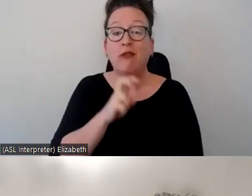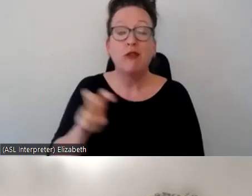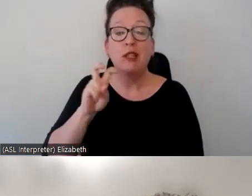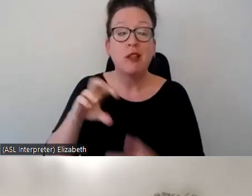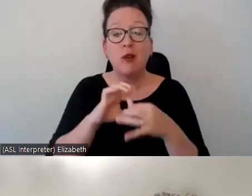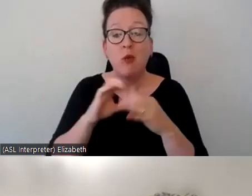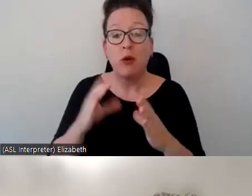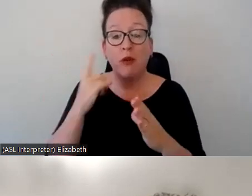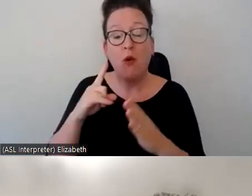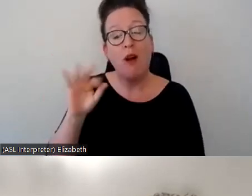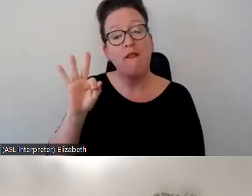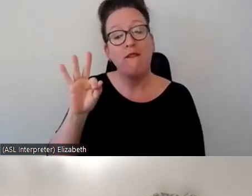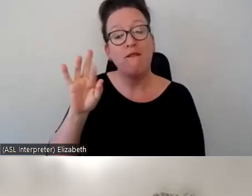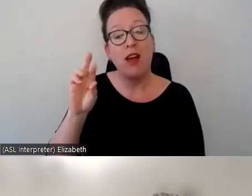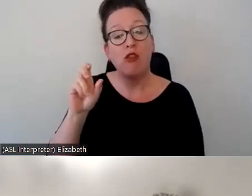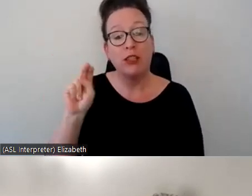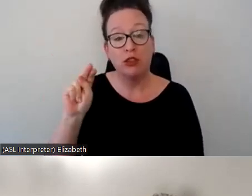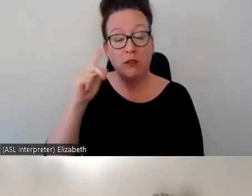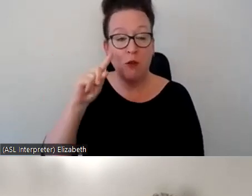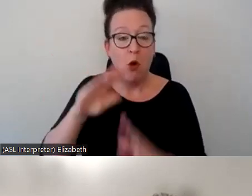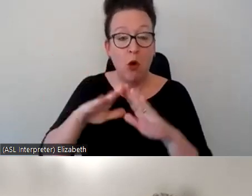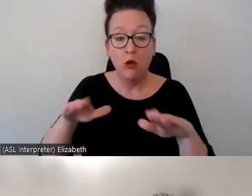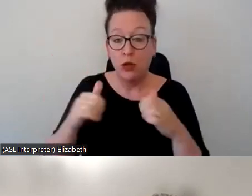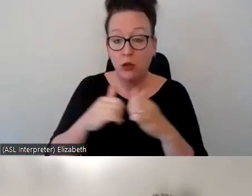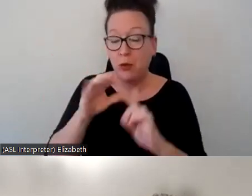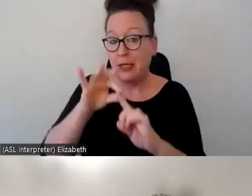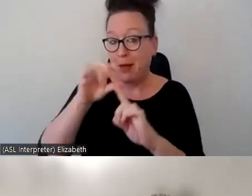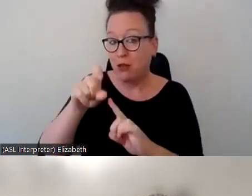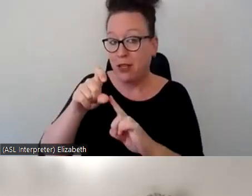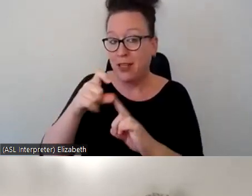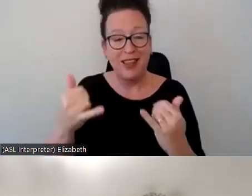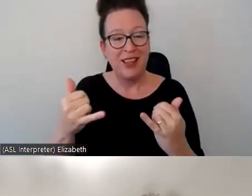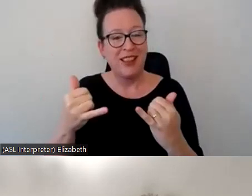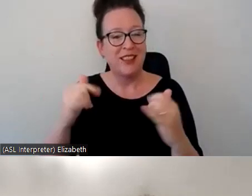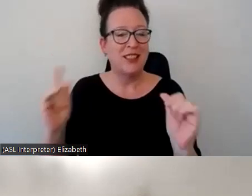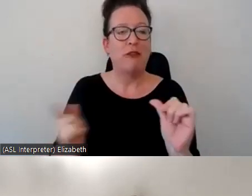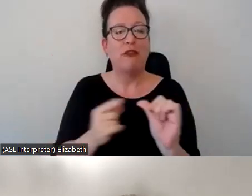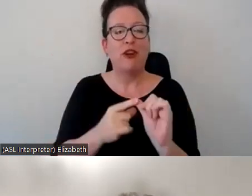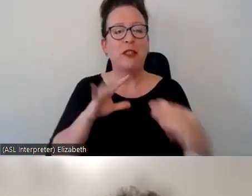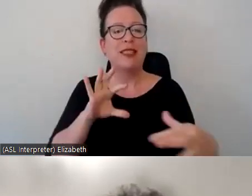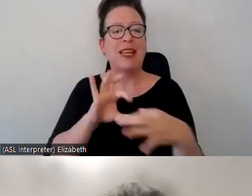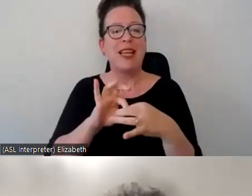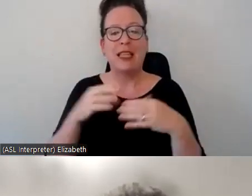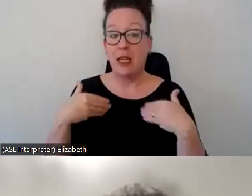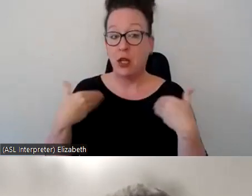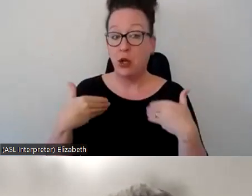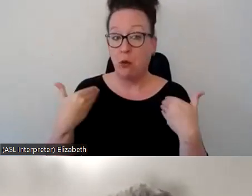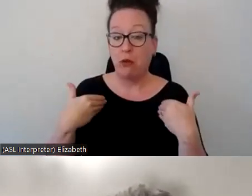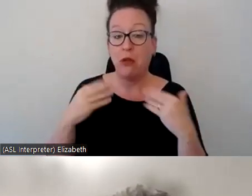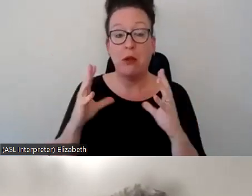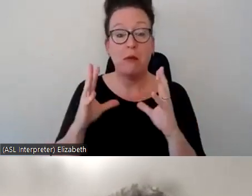for Children with Special Needs. You are at the first Connecting Youth. Connecting Youth is a